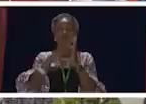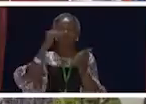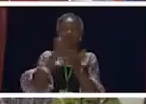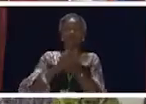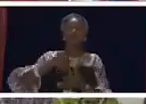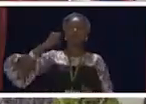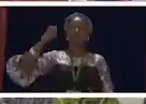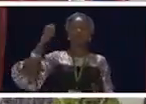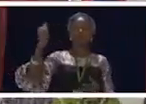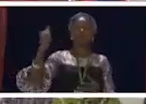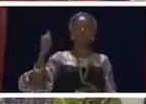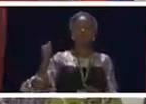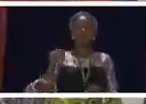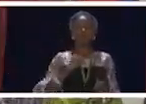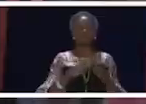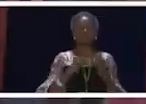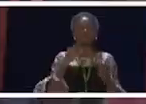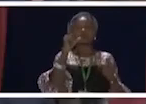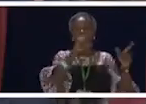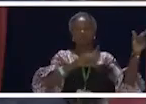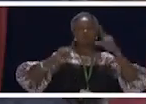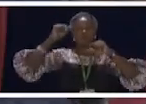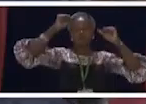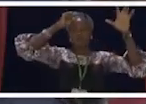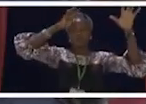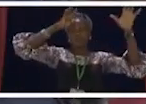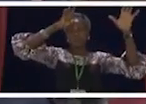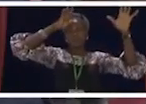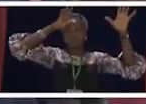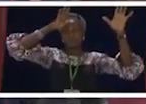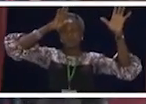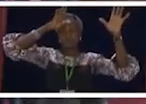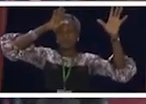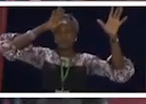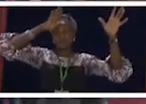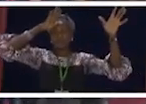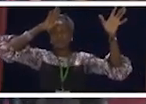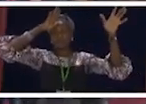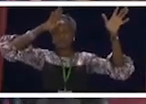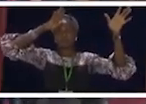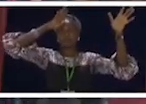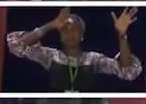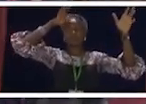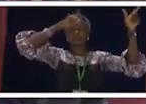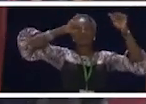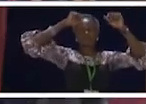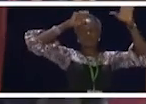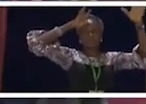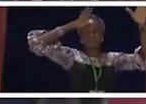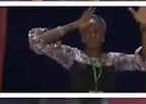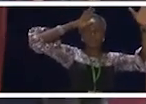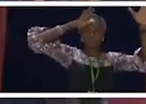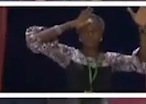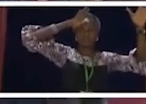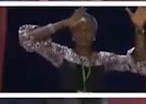prayed. I want you to cry unto God and say, Father. Oh, let God hear your voice. Say, Father,